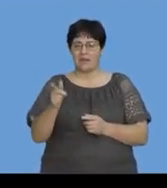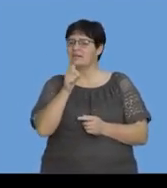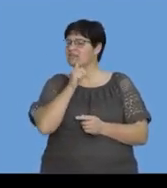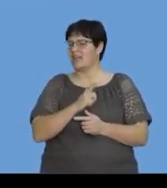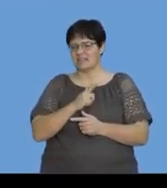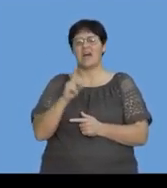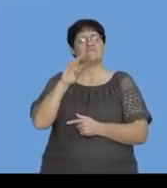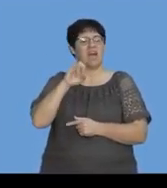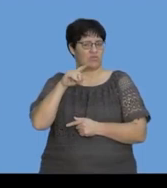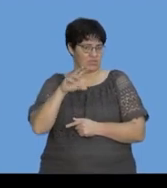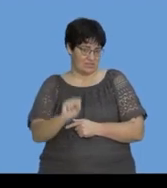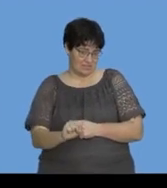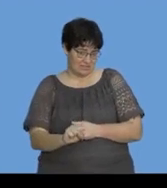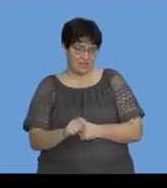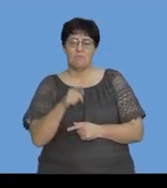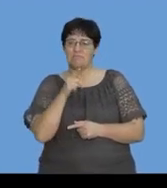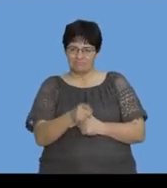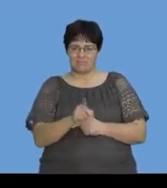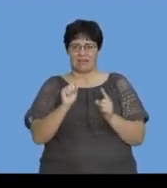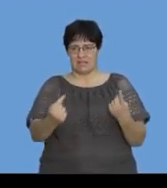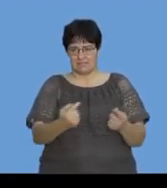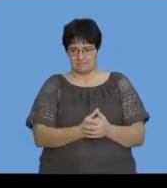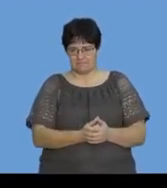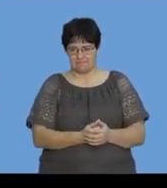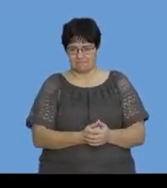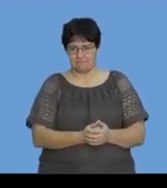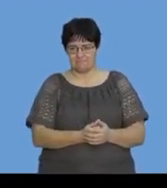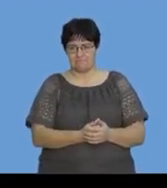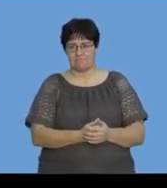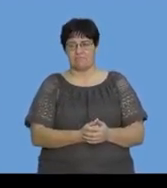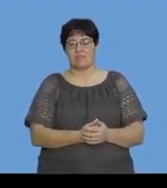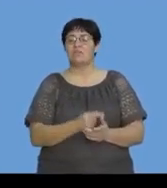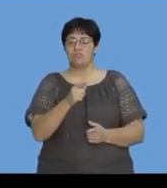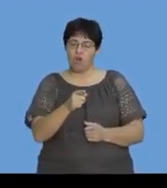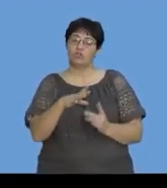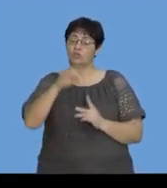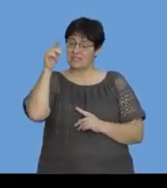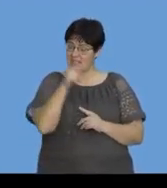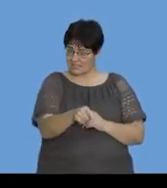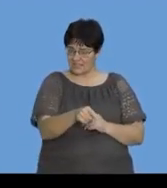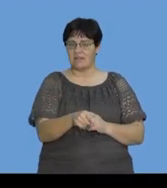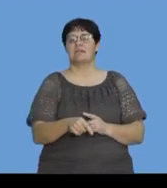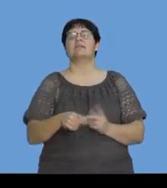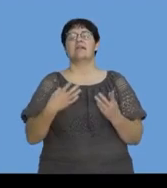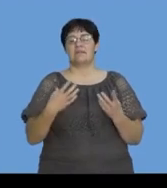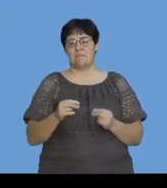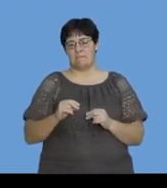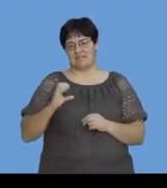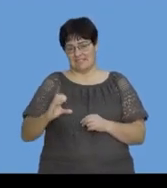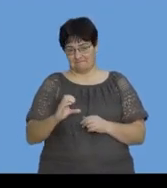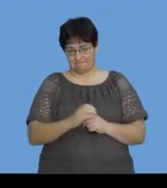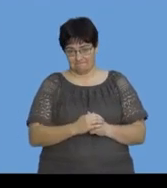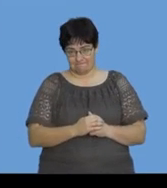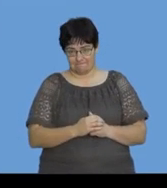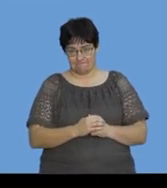to myself it's a virus, so it can't be. So my choice in answer is going to be number C.